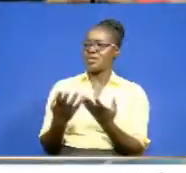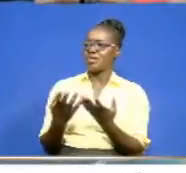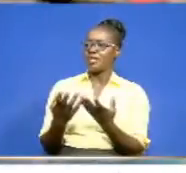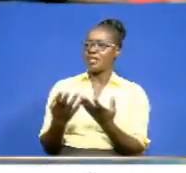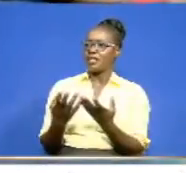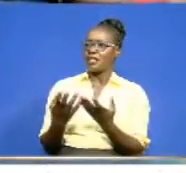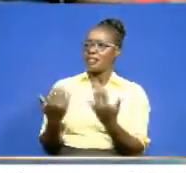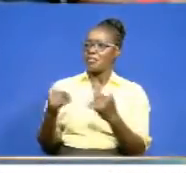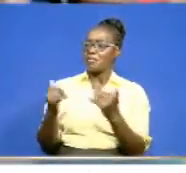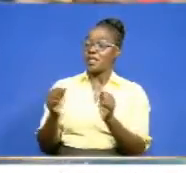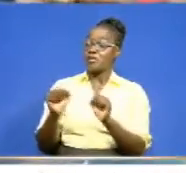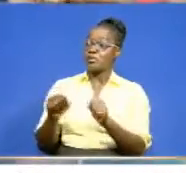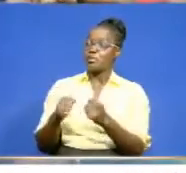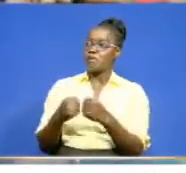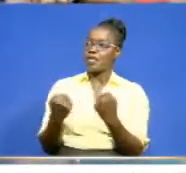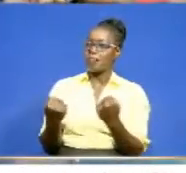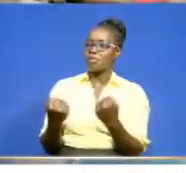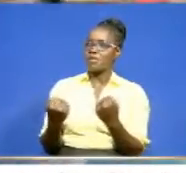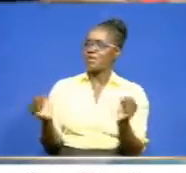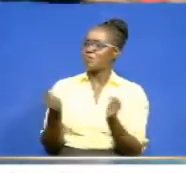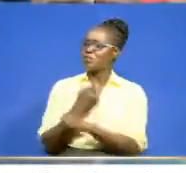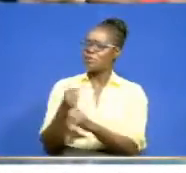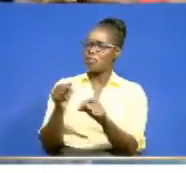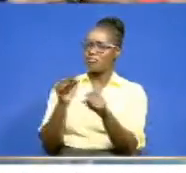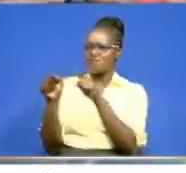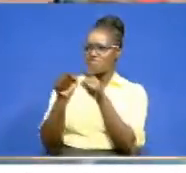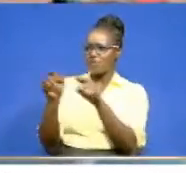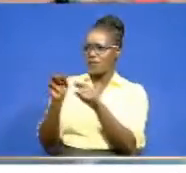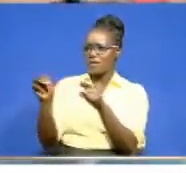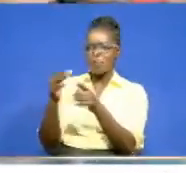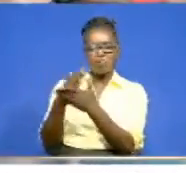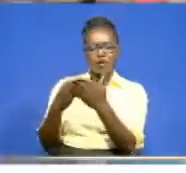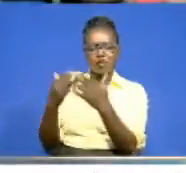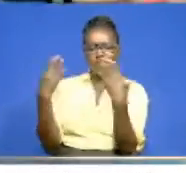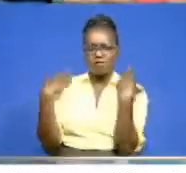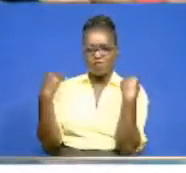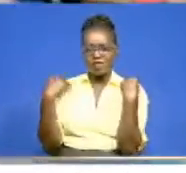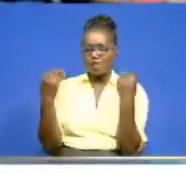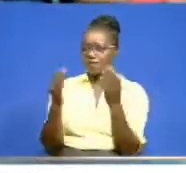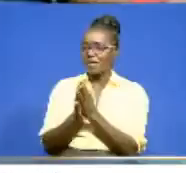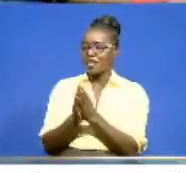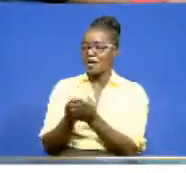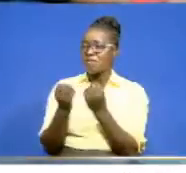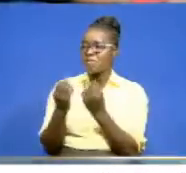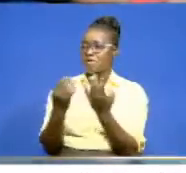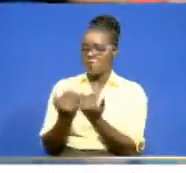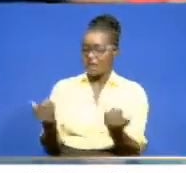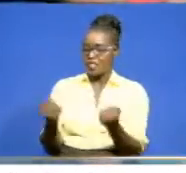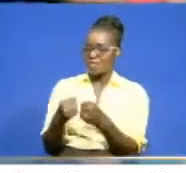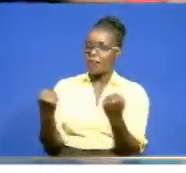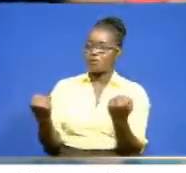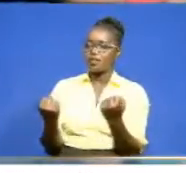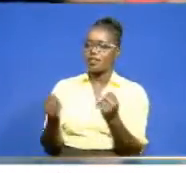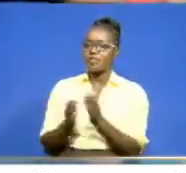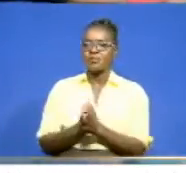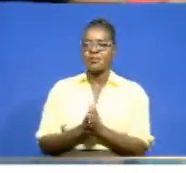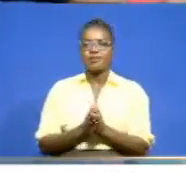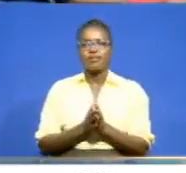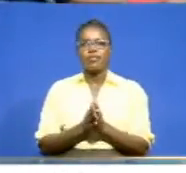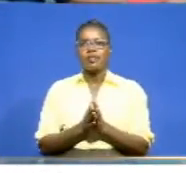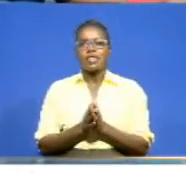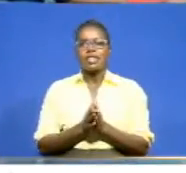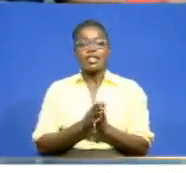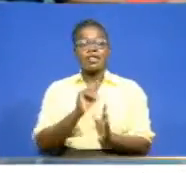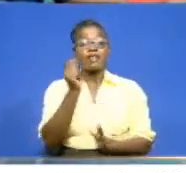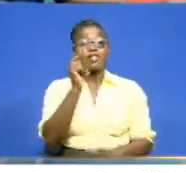players. Yeah. So we cannot blame them. It's part of the game, and a lot of things happen in sports. Okay. Yeah. It was actually